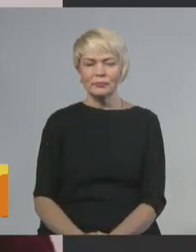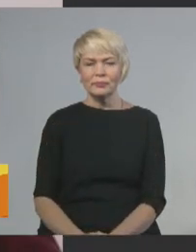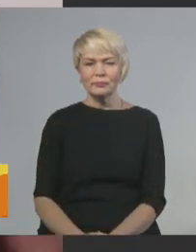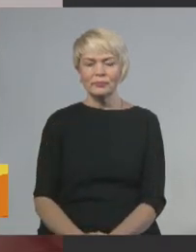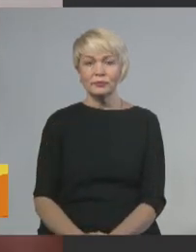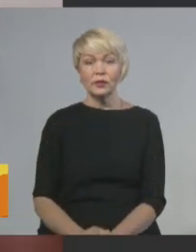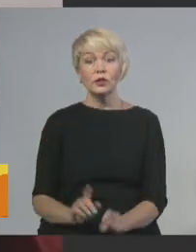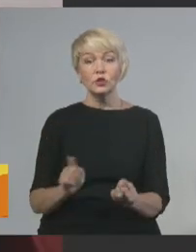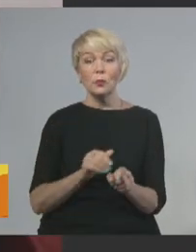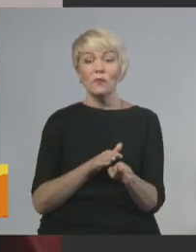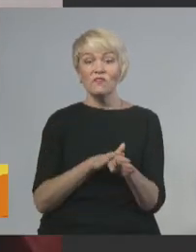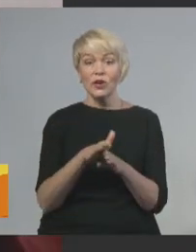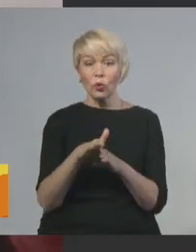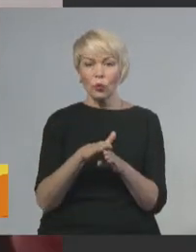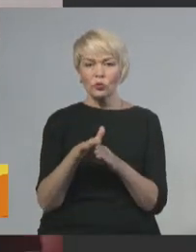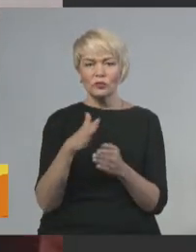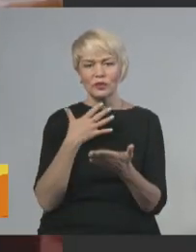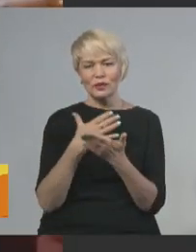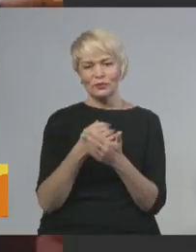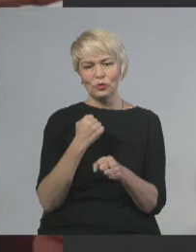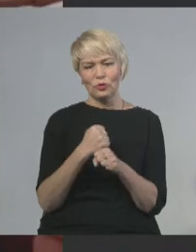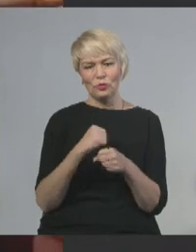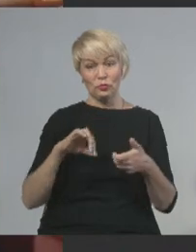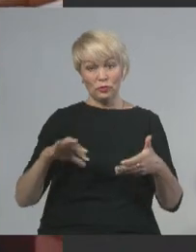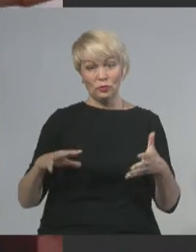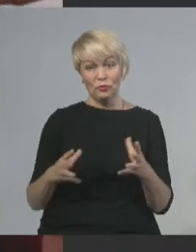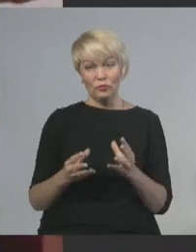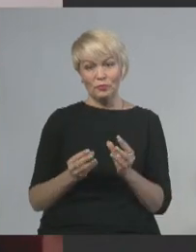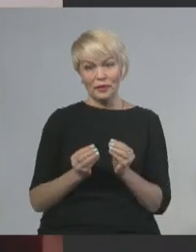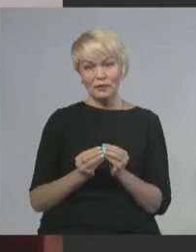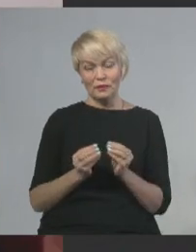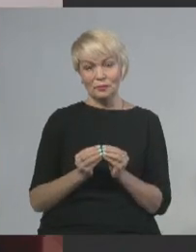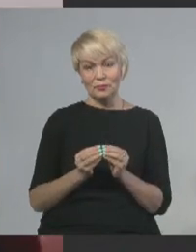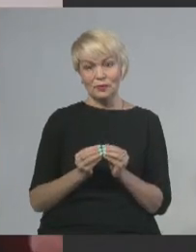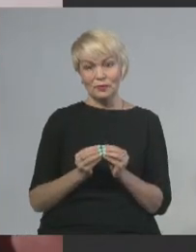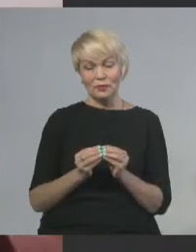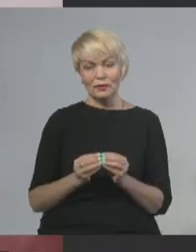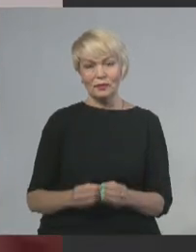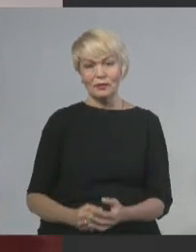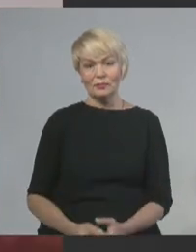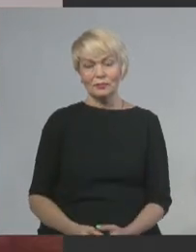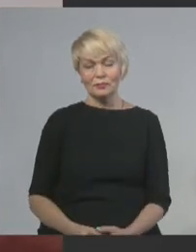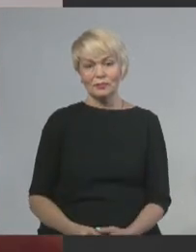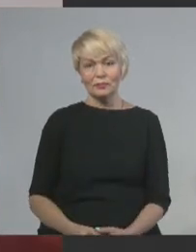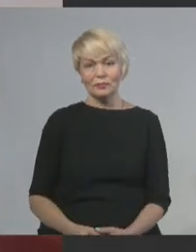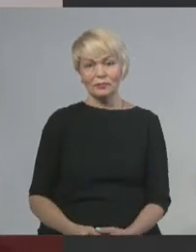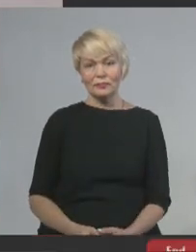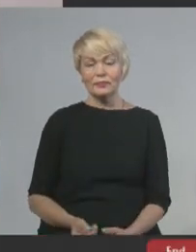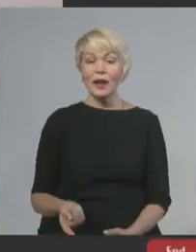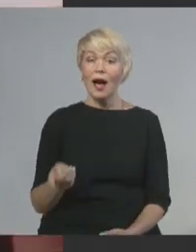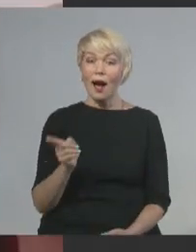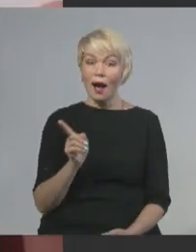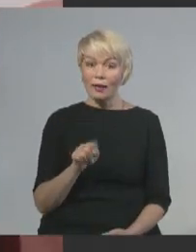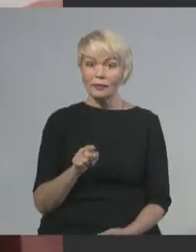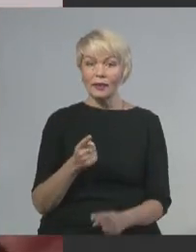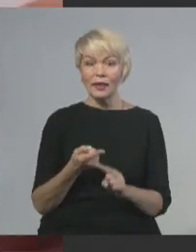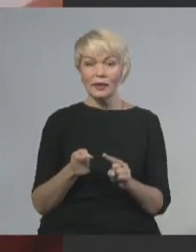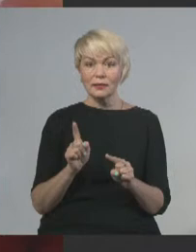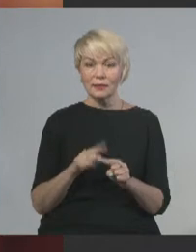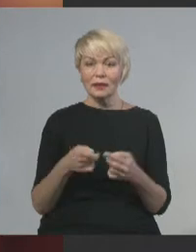job just basic and so that made a lot of uh of work of a reflection